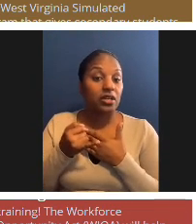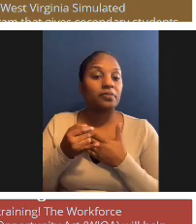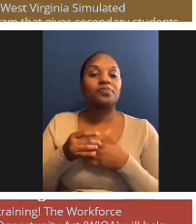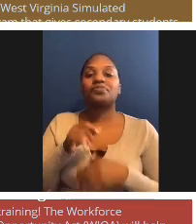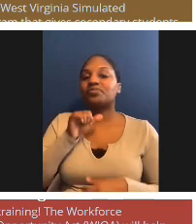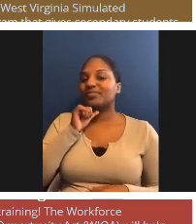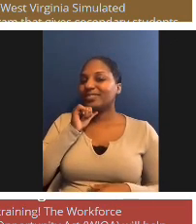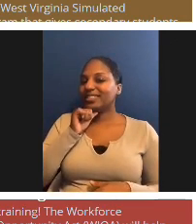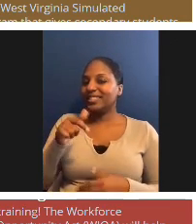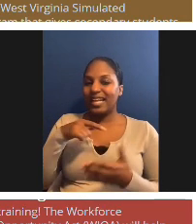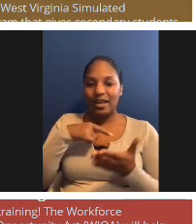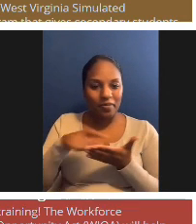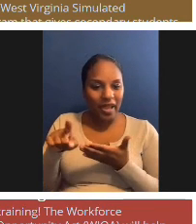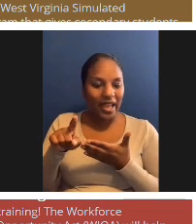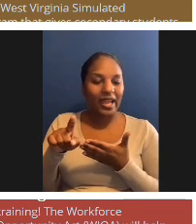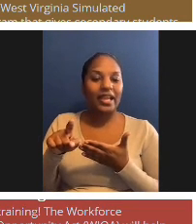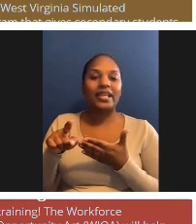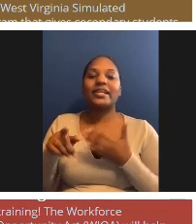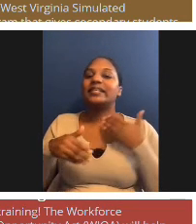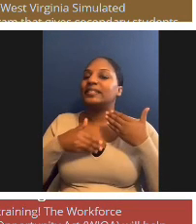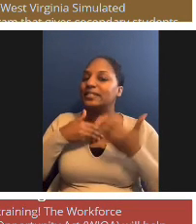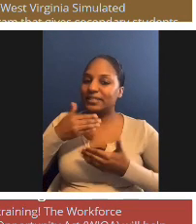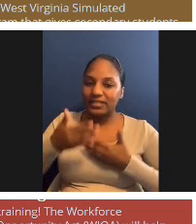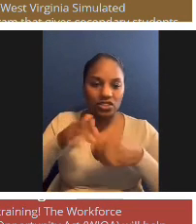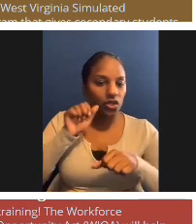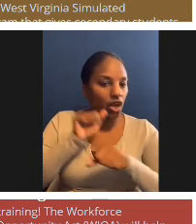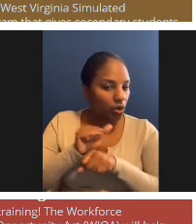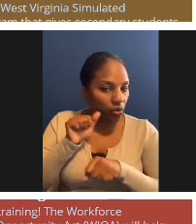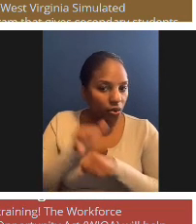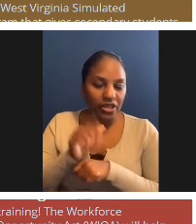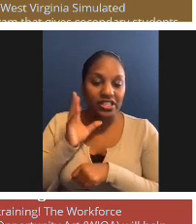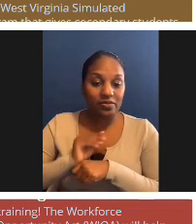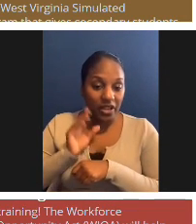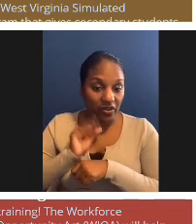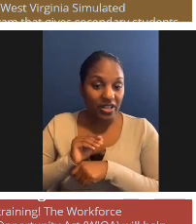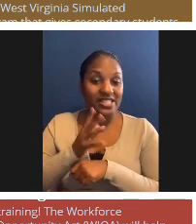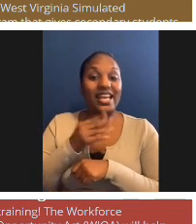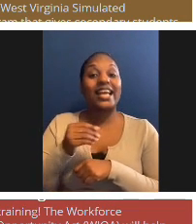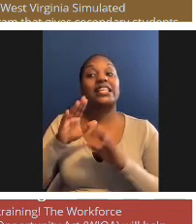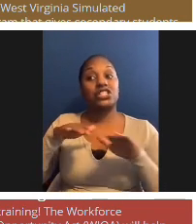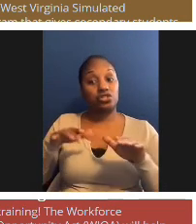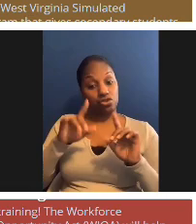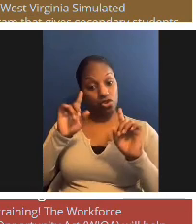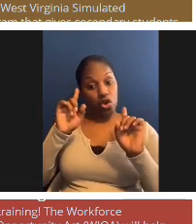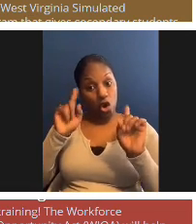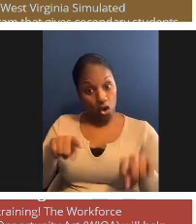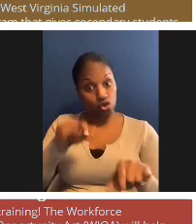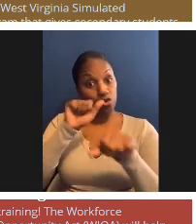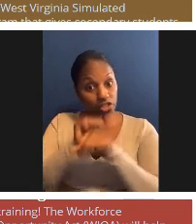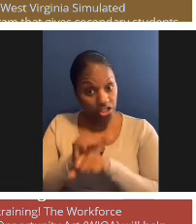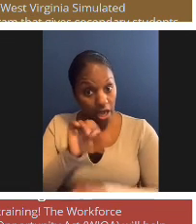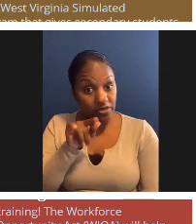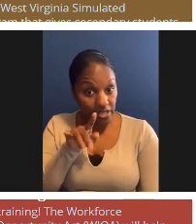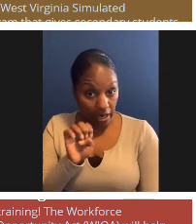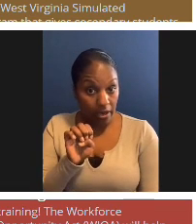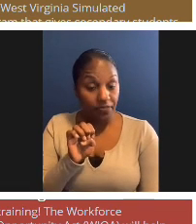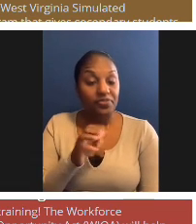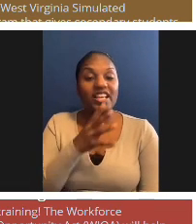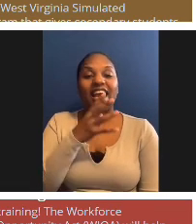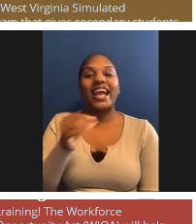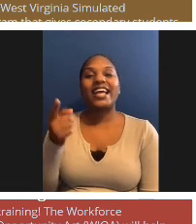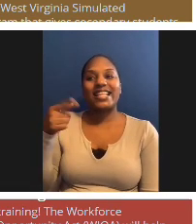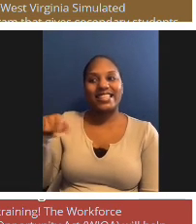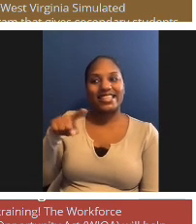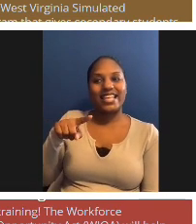non-paid simulated work experience, where the kiddos go to a job site and they